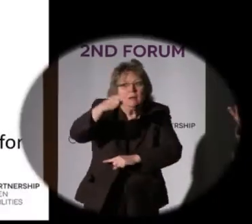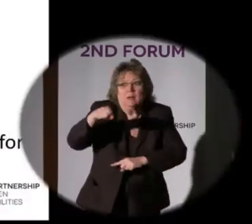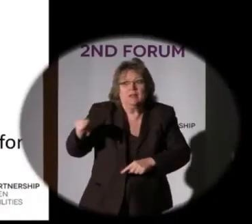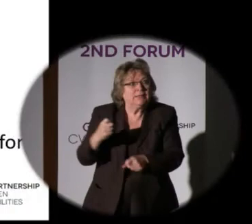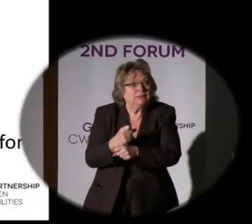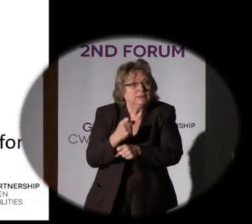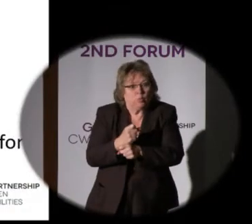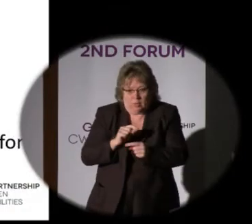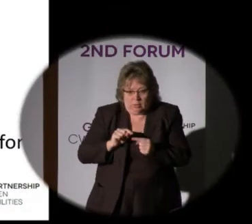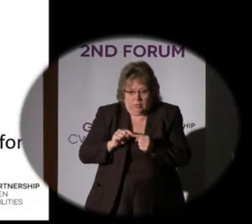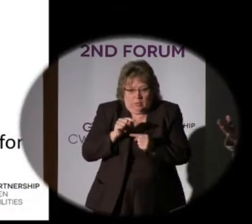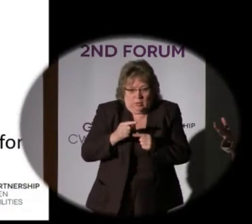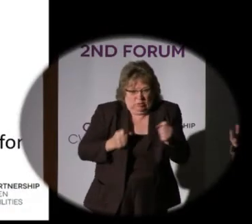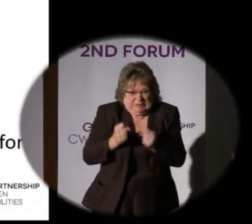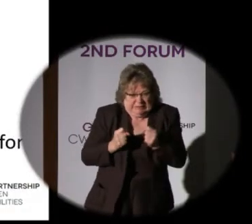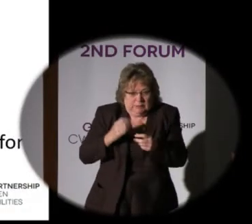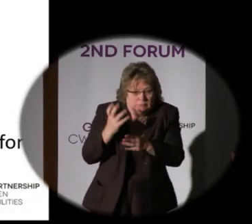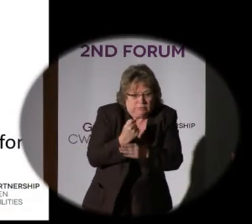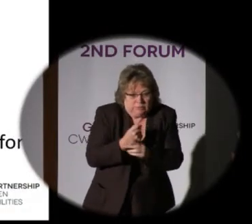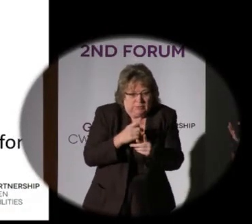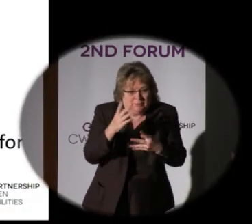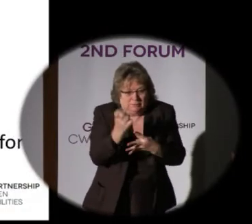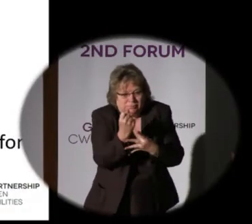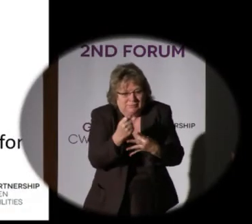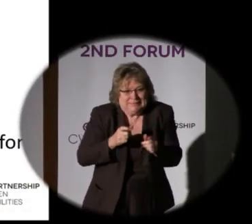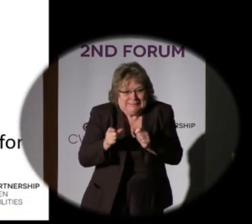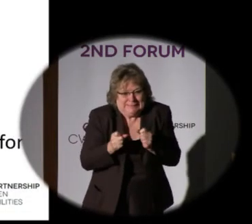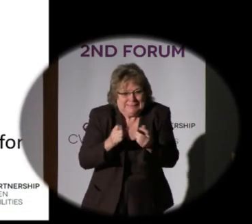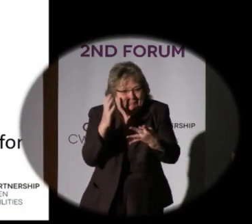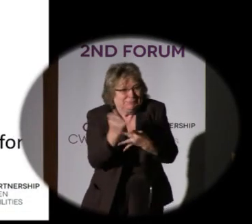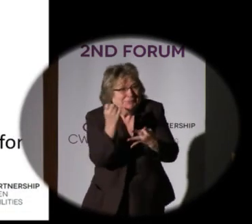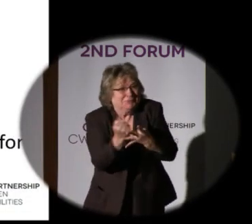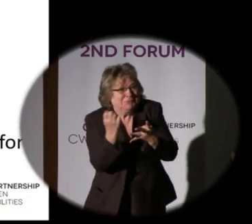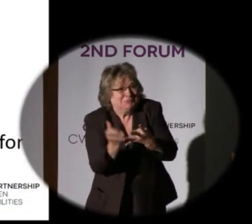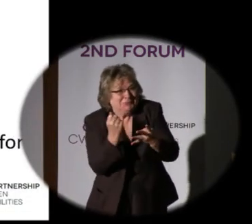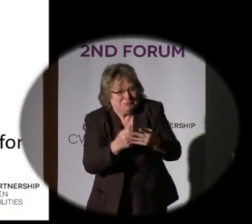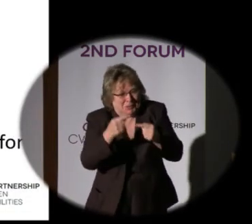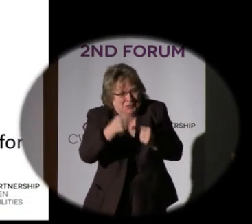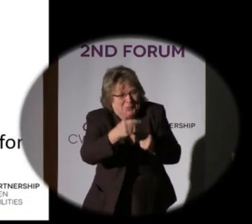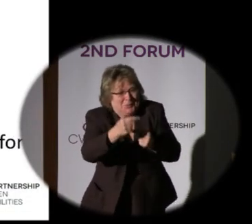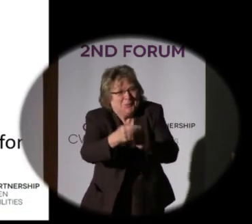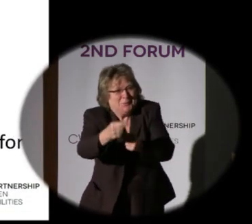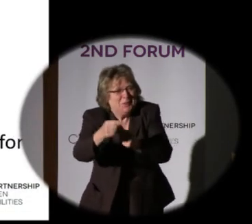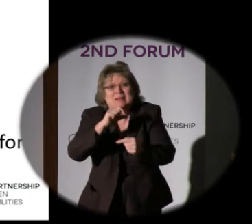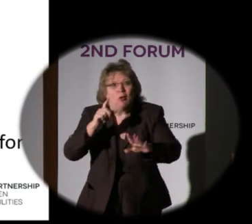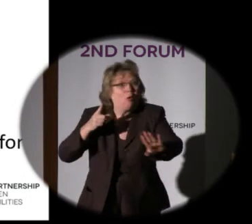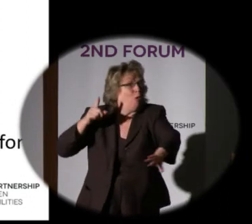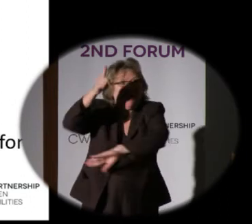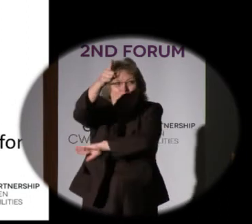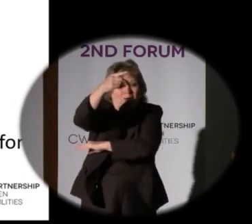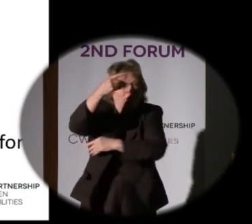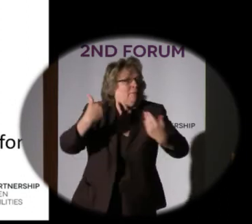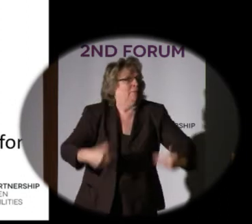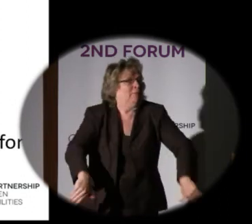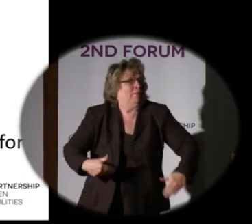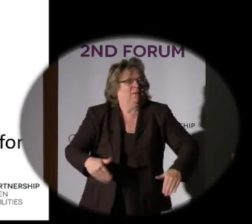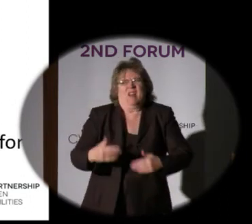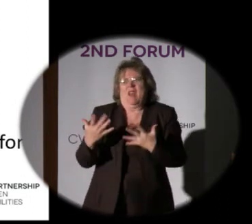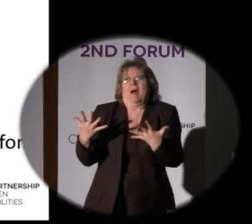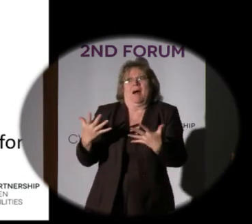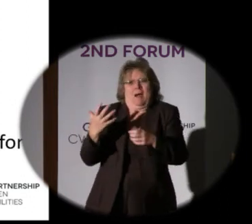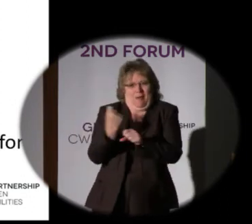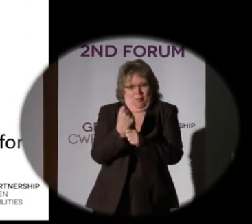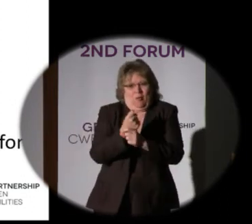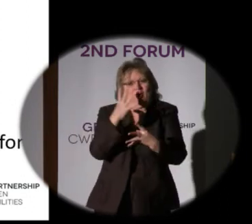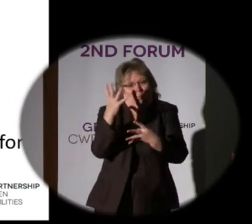by our leader and this partnership, and 2, the partnership, which is definitely a sum of its